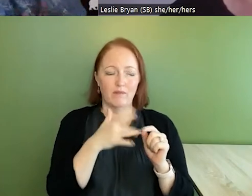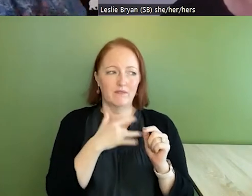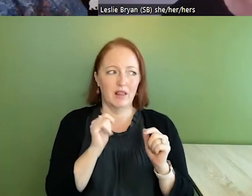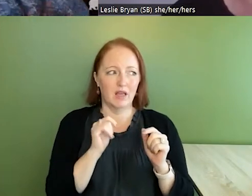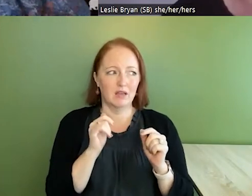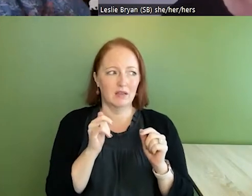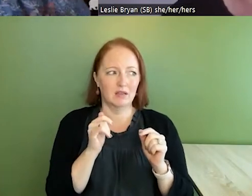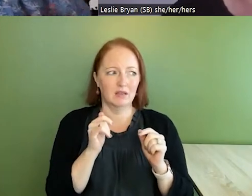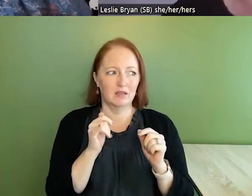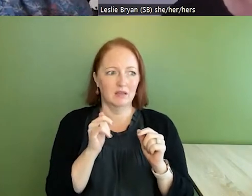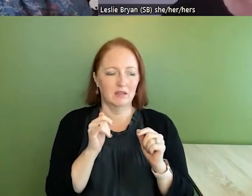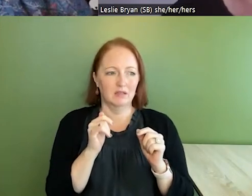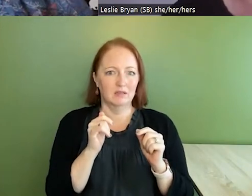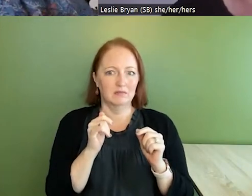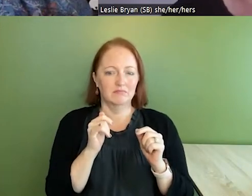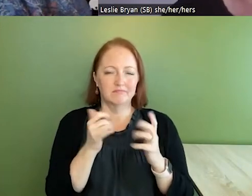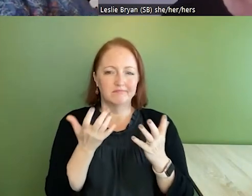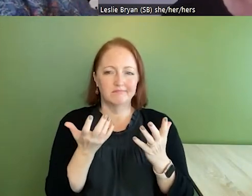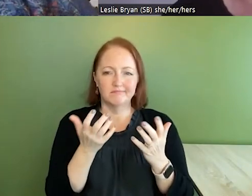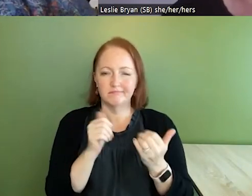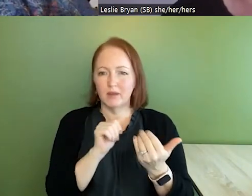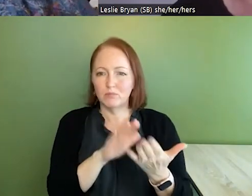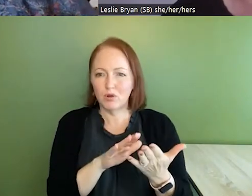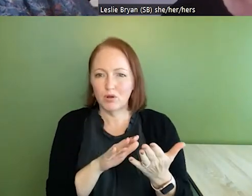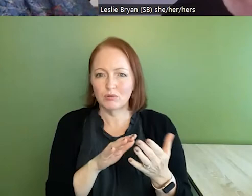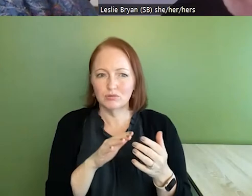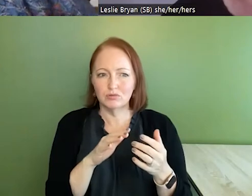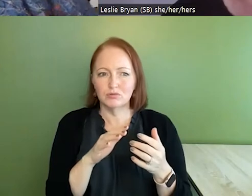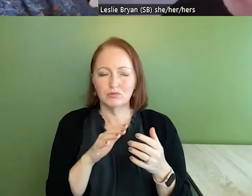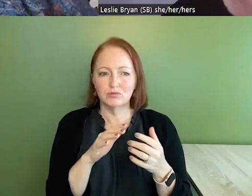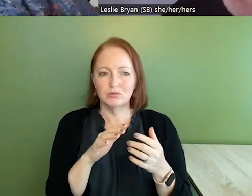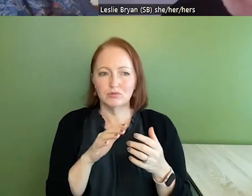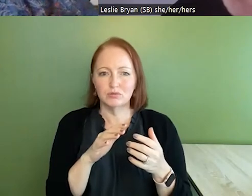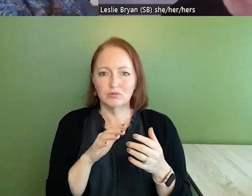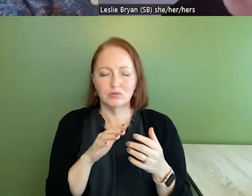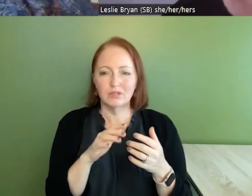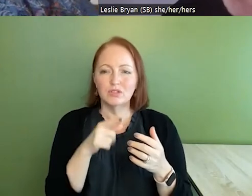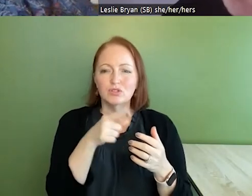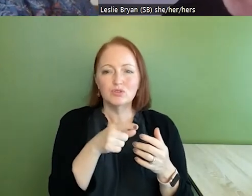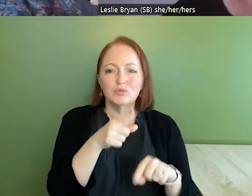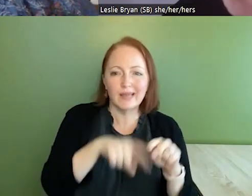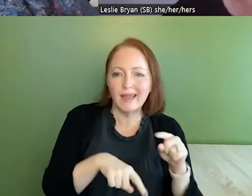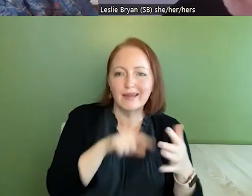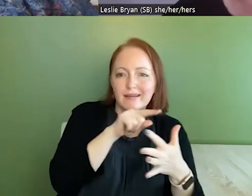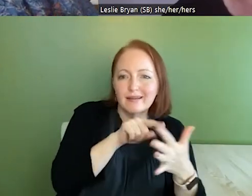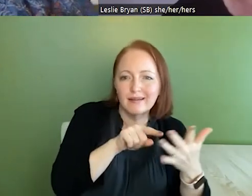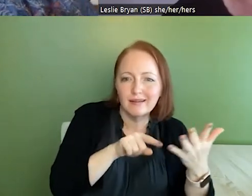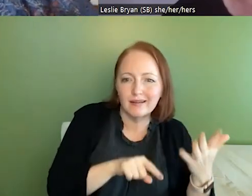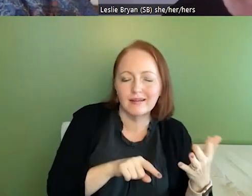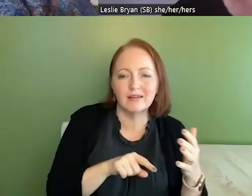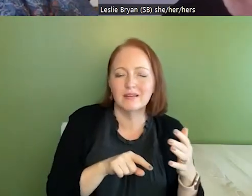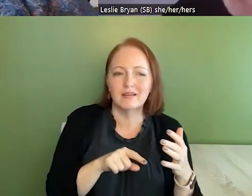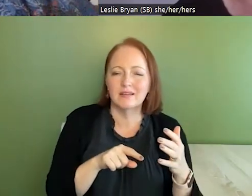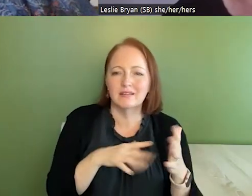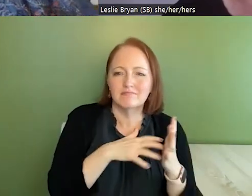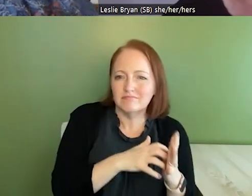are approaching their disability from a scarcity of talents and skills, but